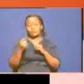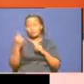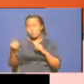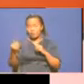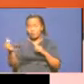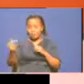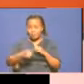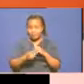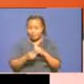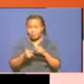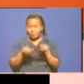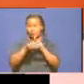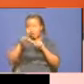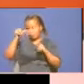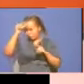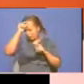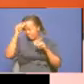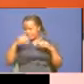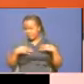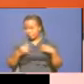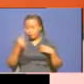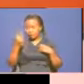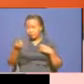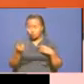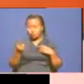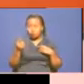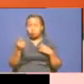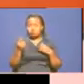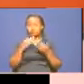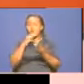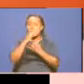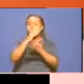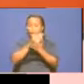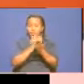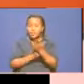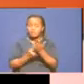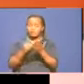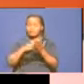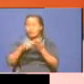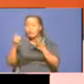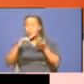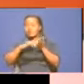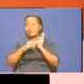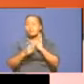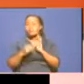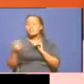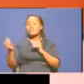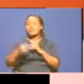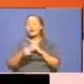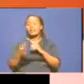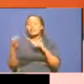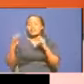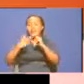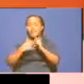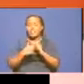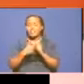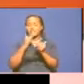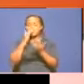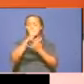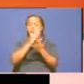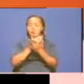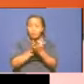provide two dialysis sessions every week, amounting to 8 sessions a month. A month, yeah. And they reimburse 9,500, which comes